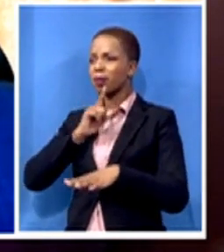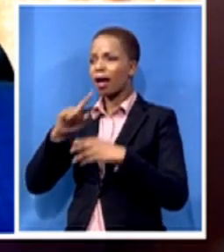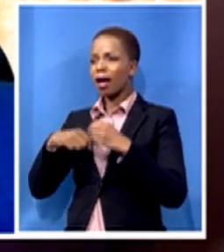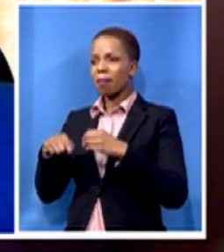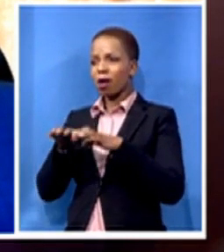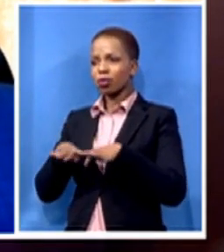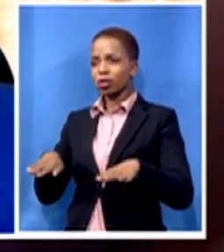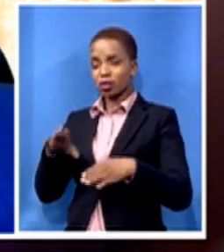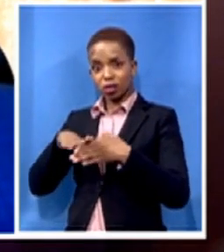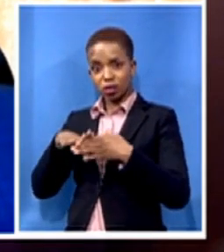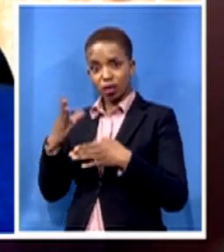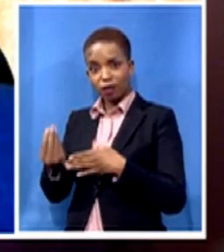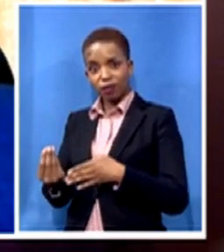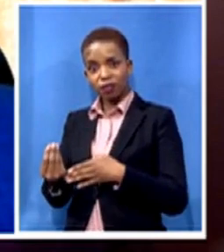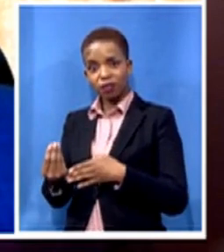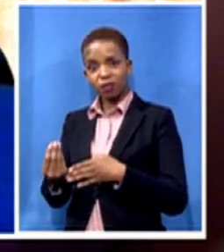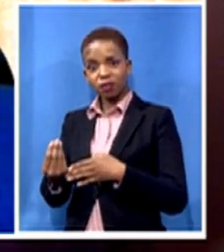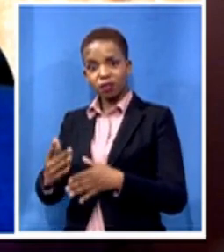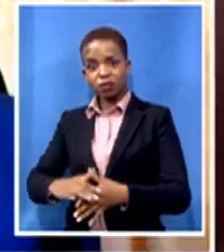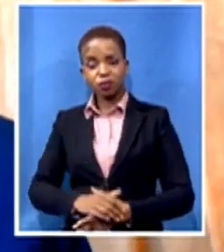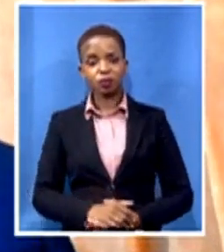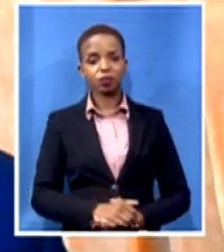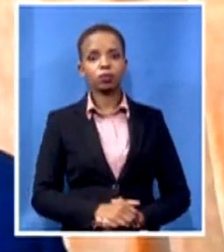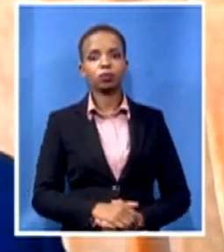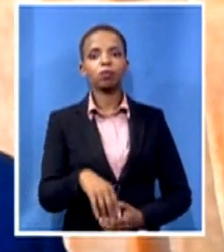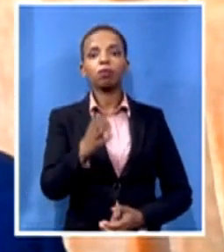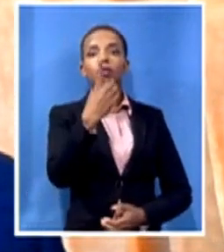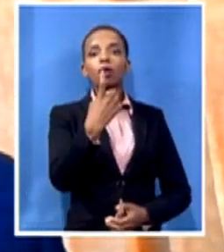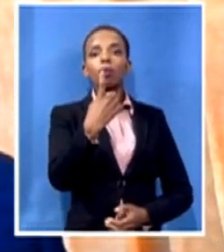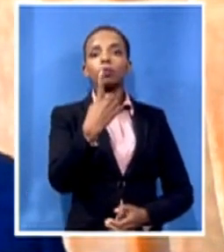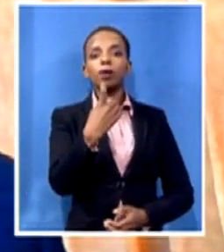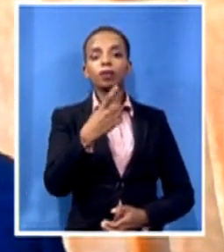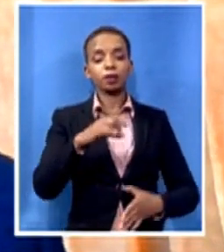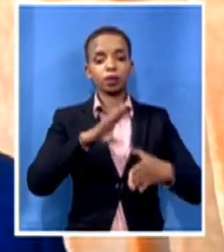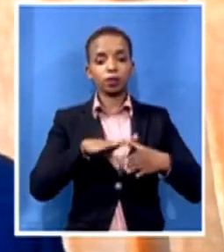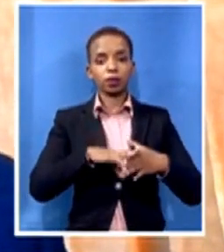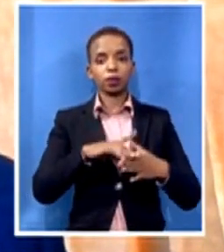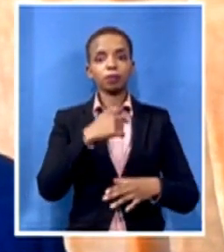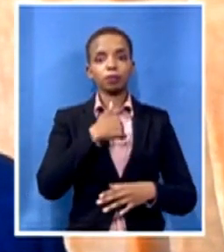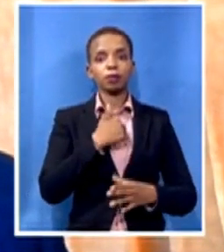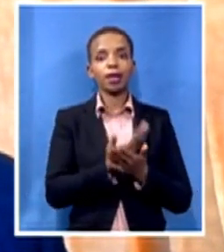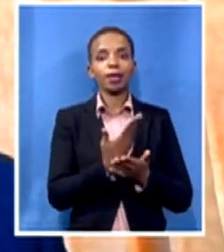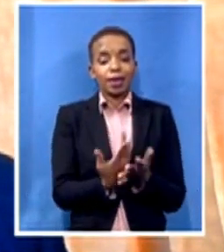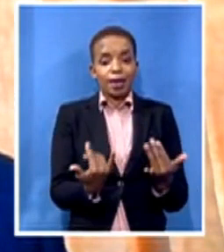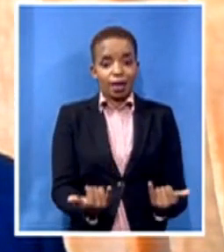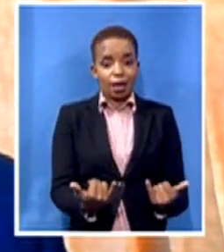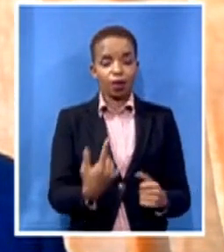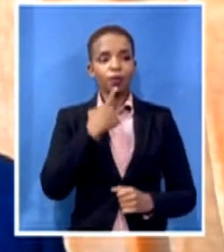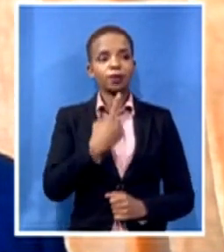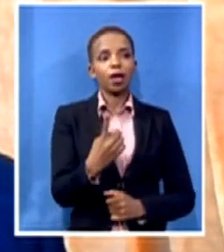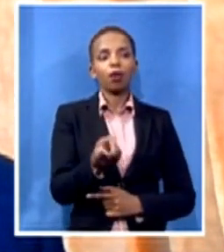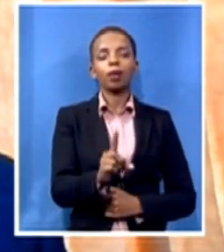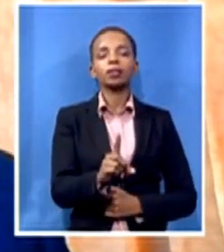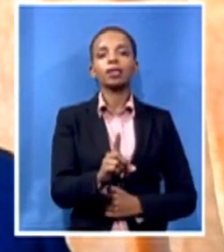The only reason that I can advance at this stage is the fact that the virus will always behave differently in different